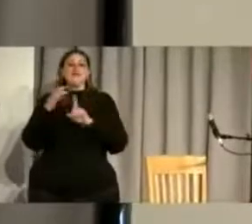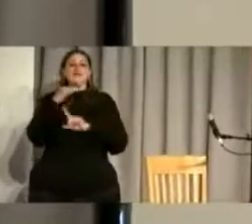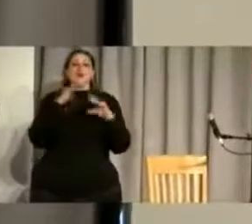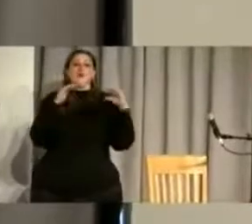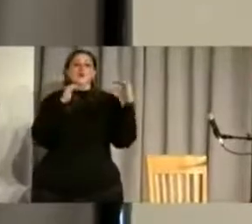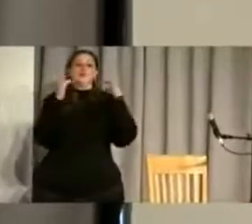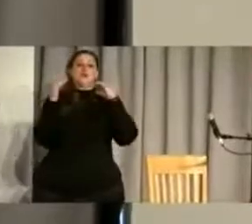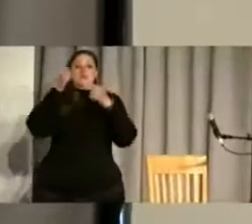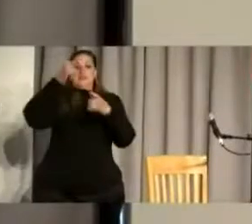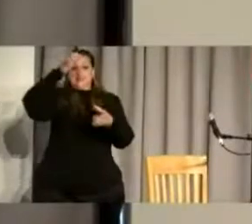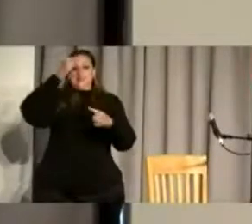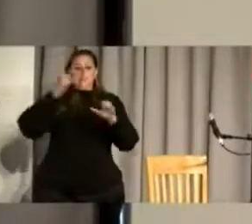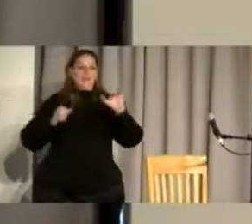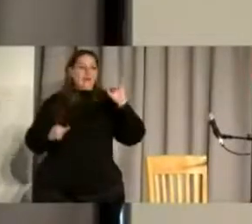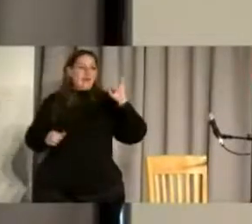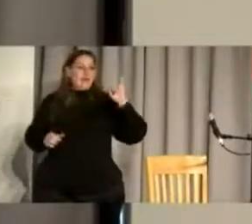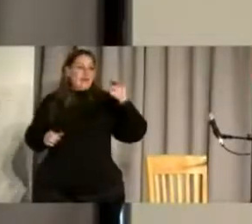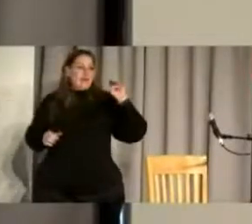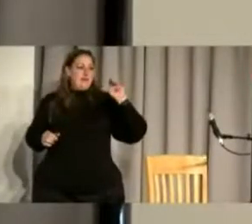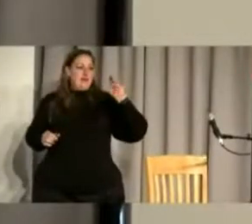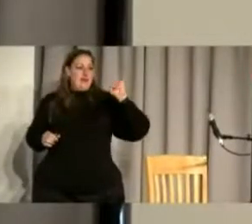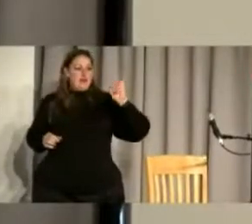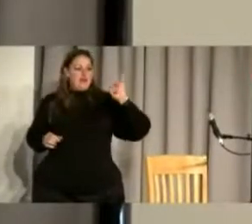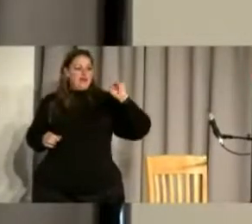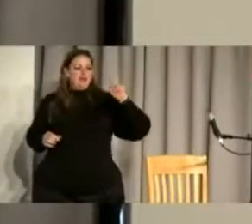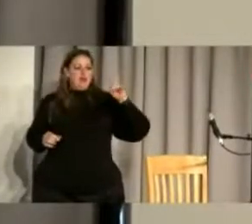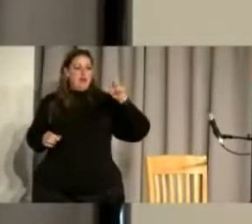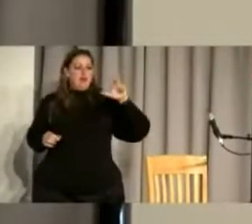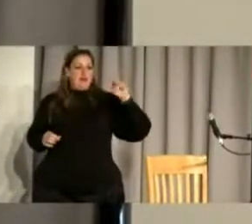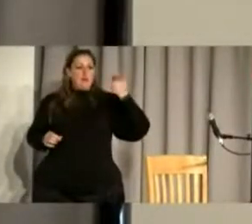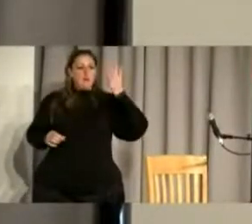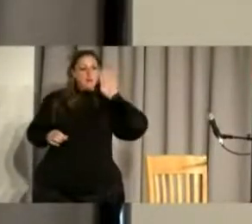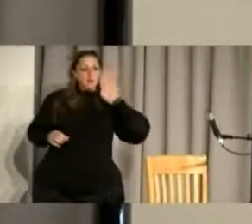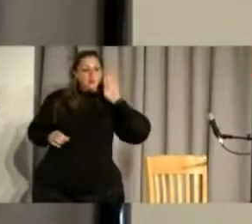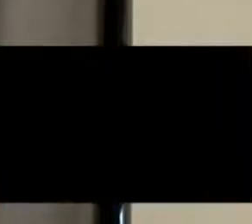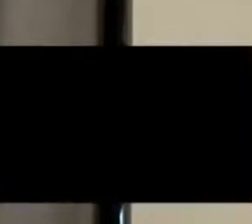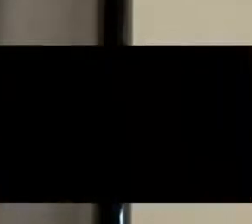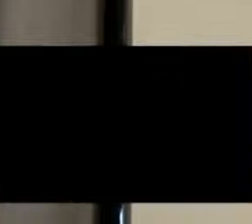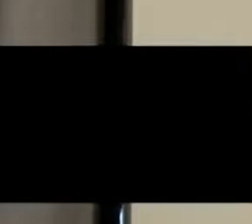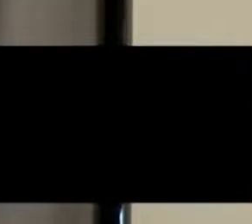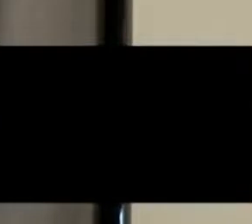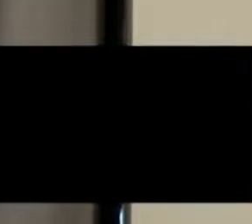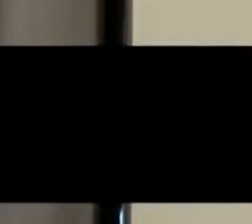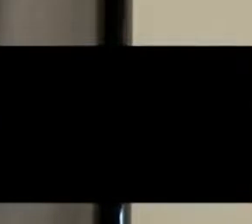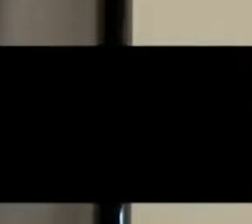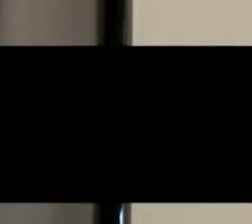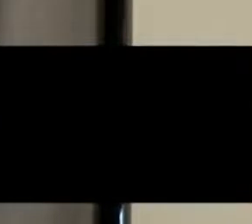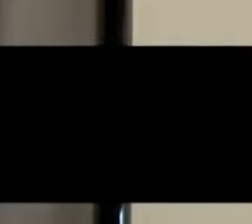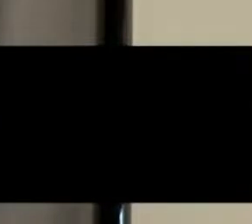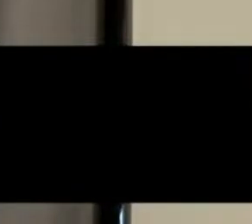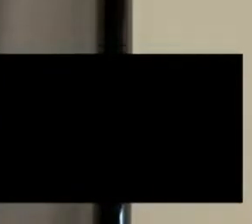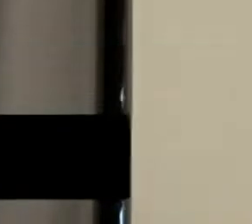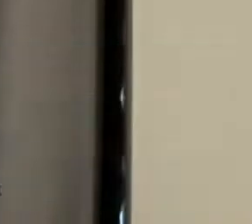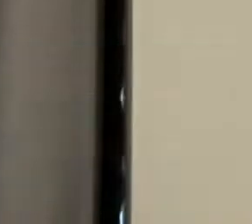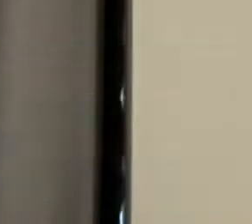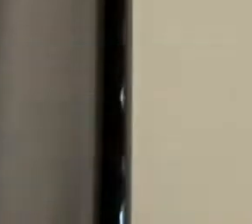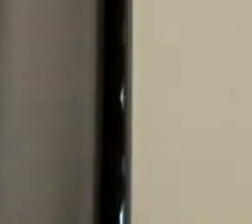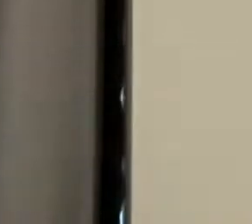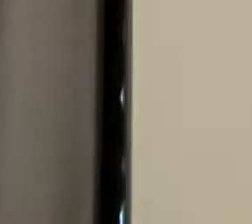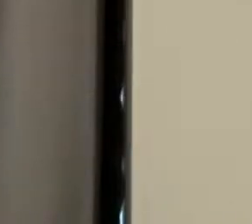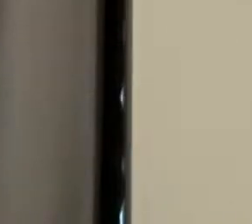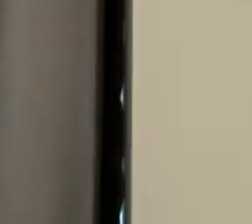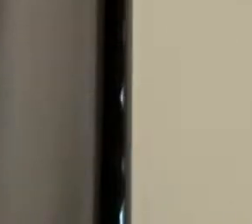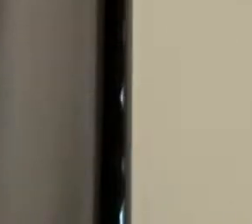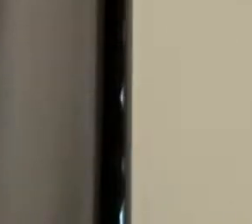justice expert Imani Jacqueline Brown, whose testimony will be directed,